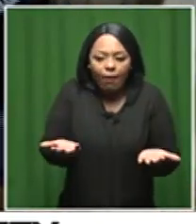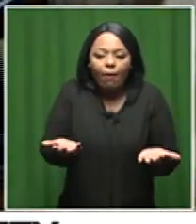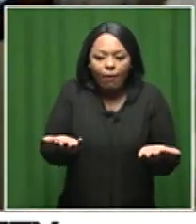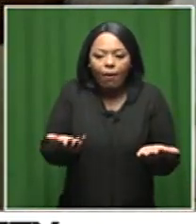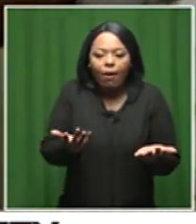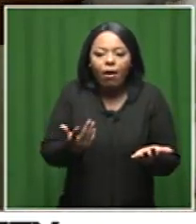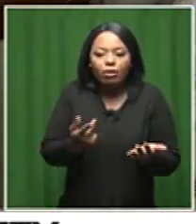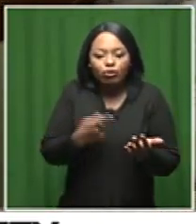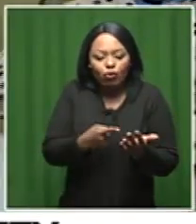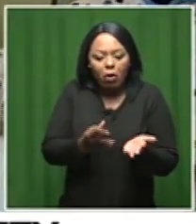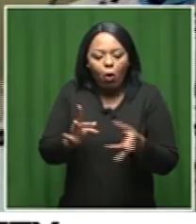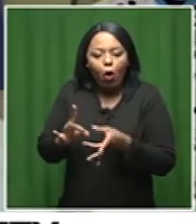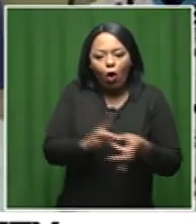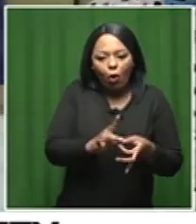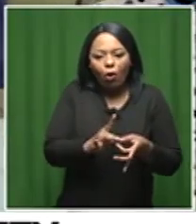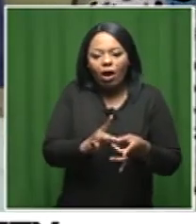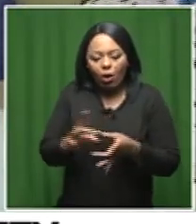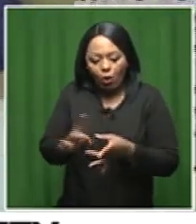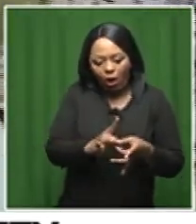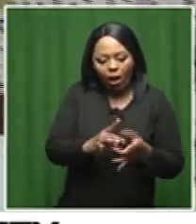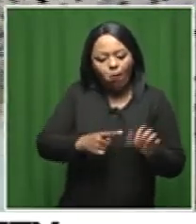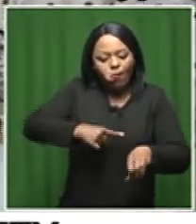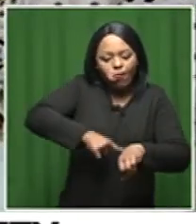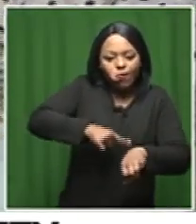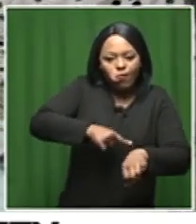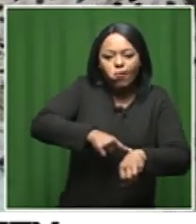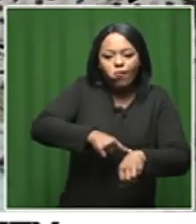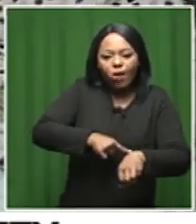bone marrow and repopulate this bone